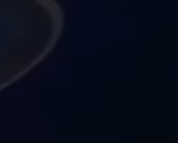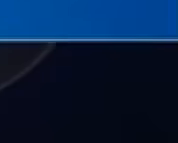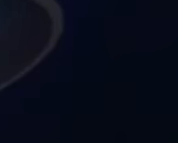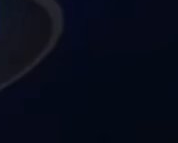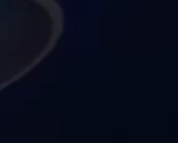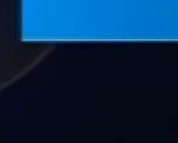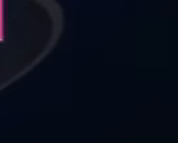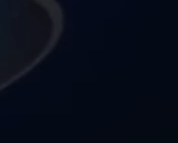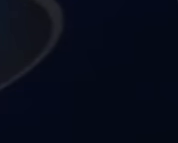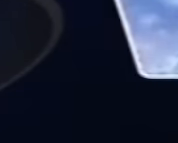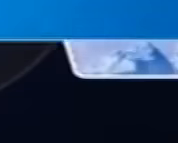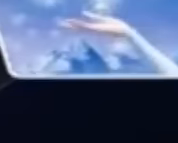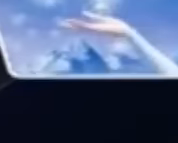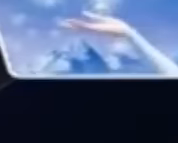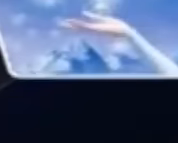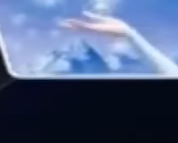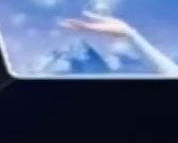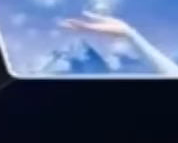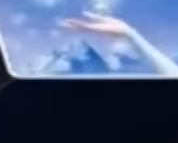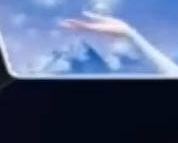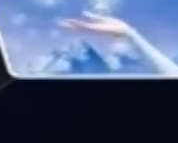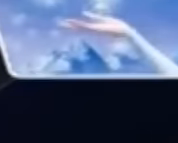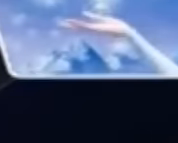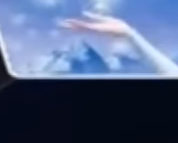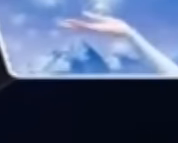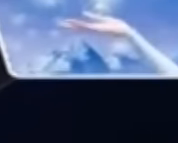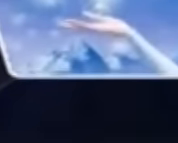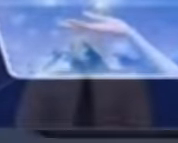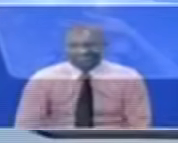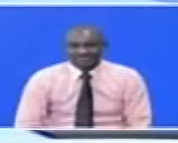family entertainment with various packages.